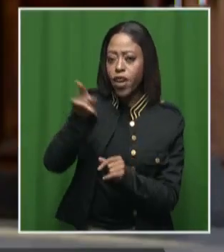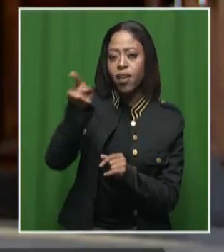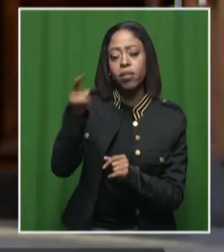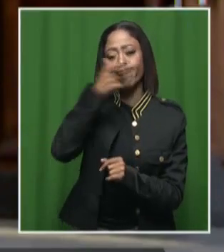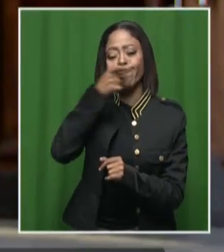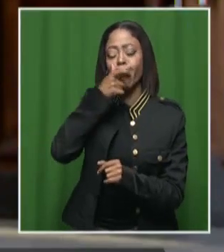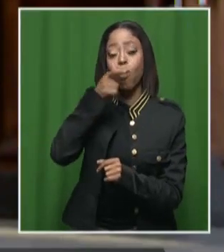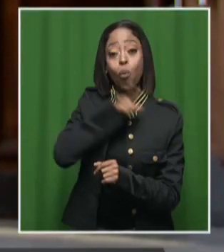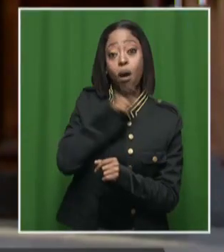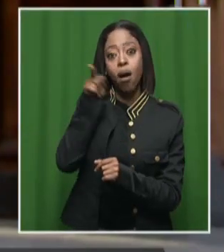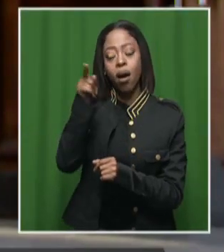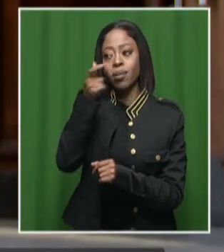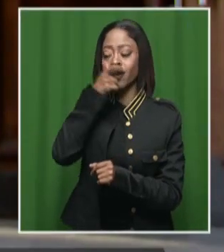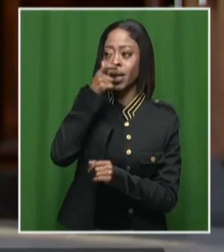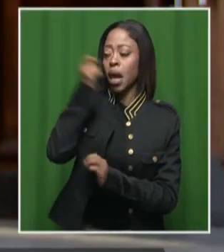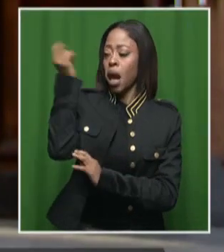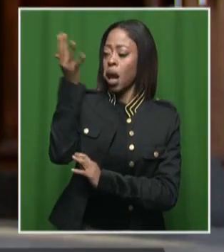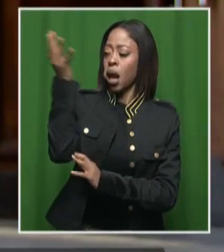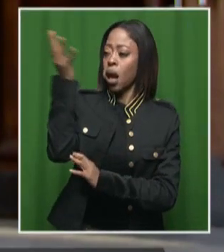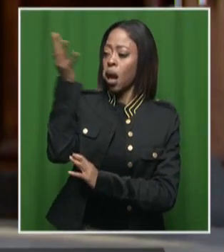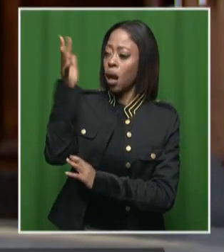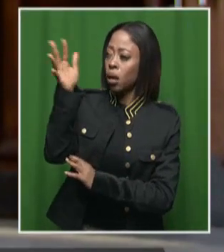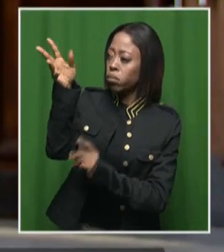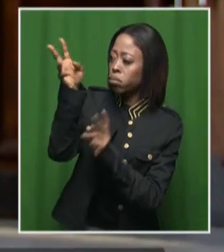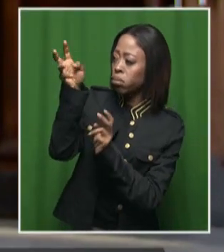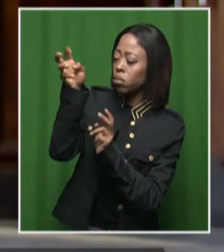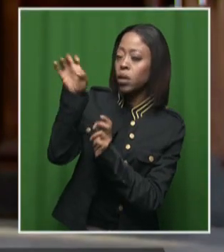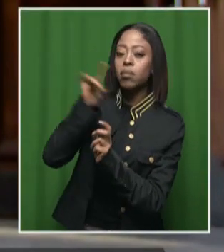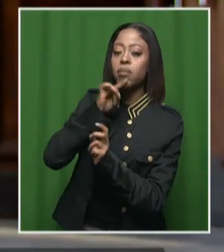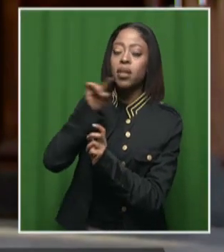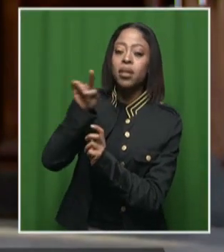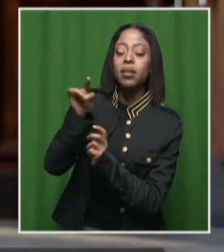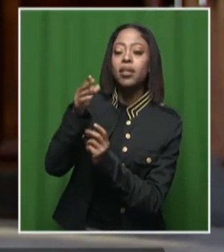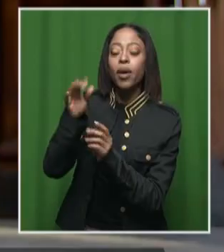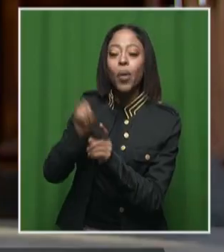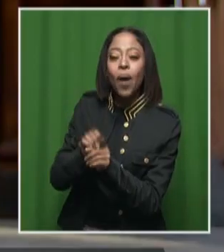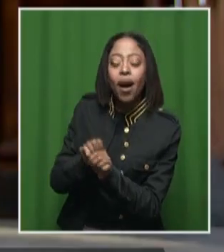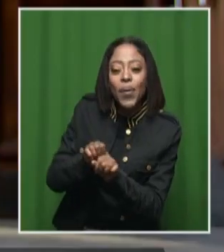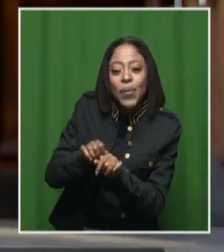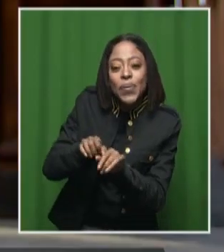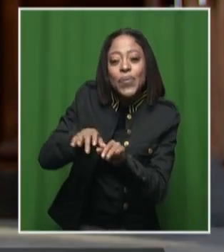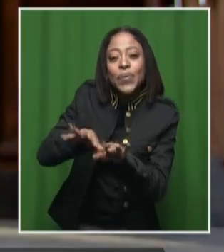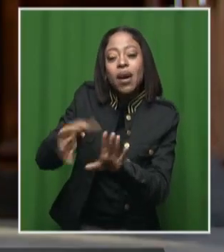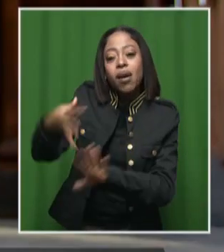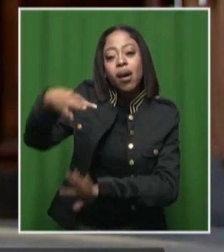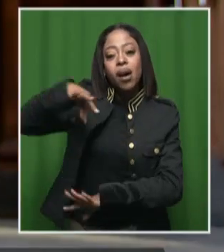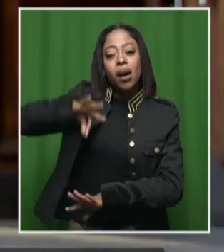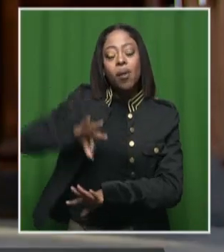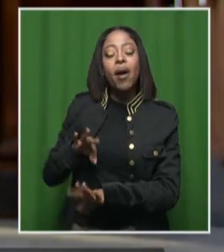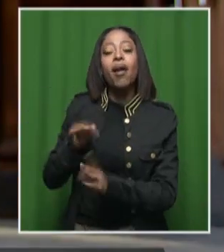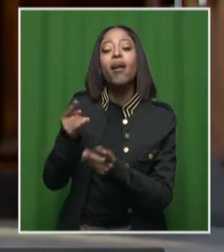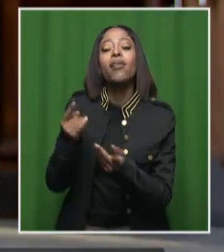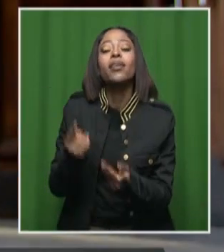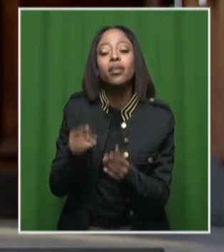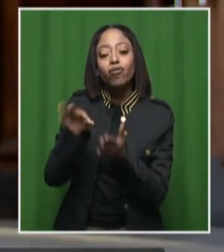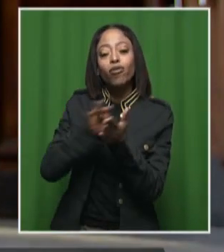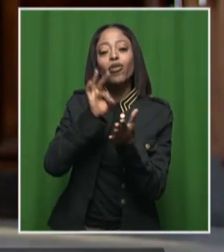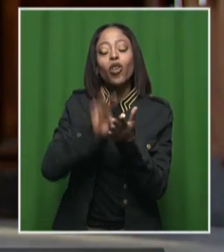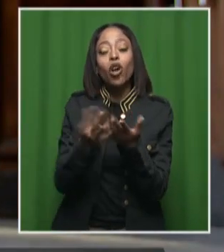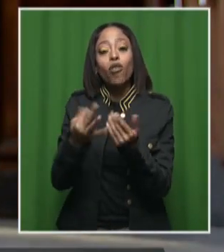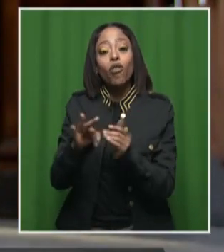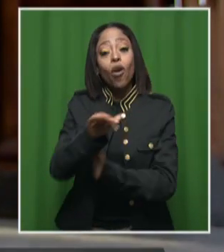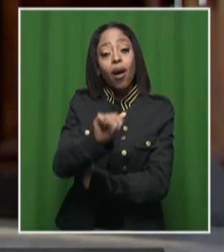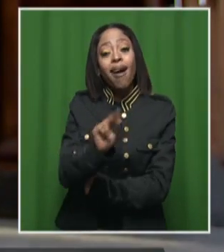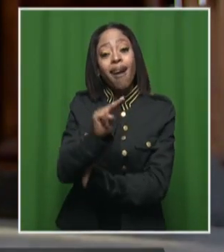alleging rather that that speech was a means to unduly influence or gain some votes for the